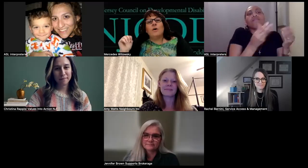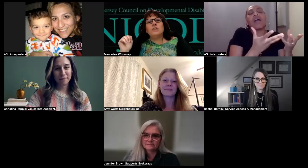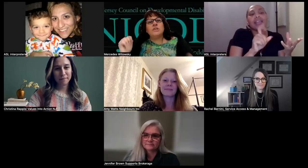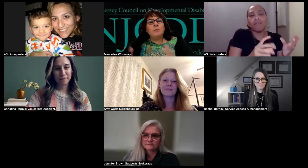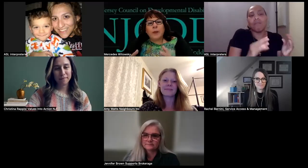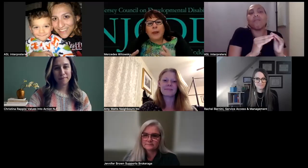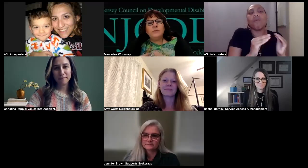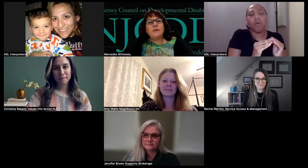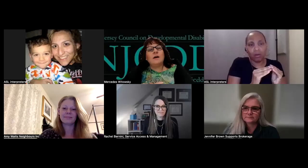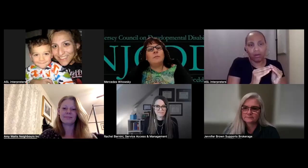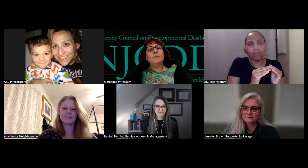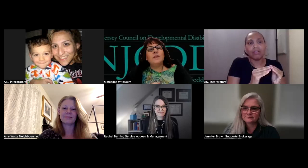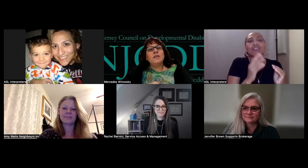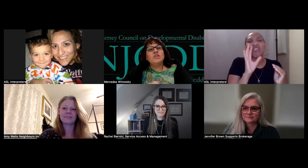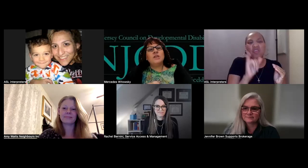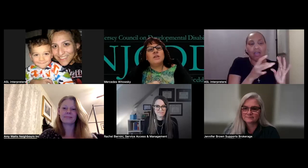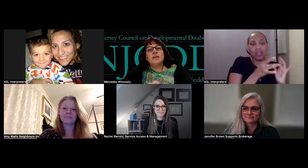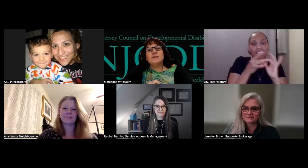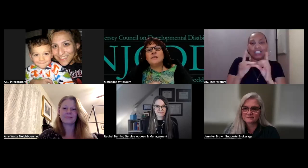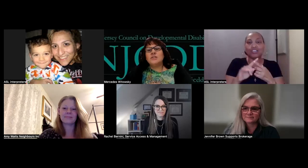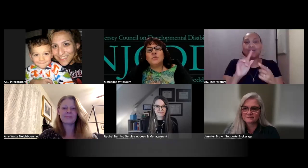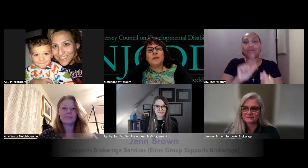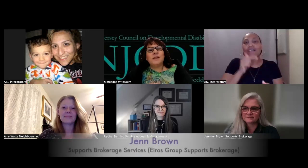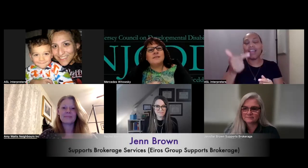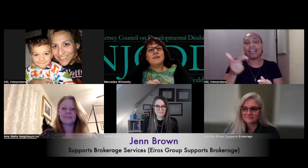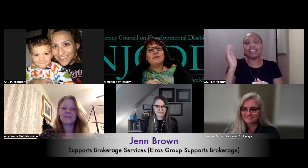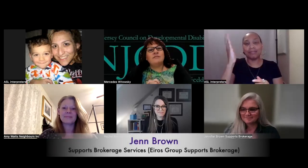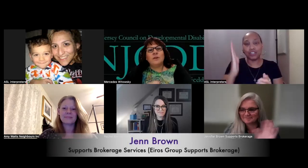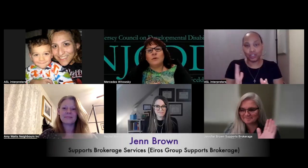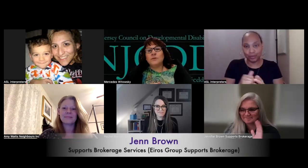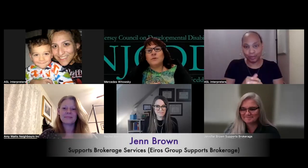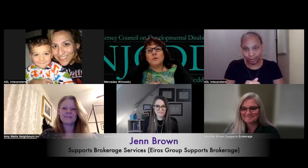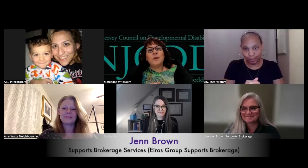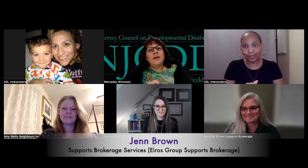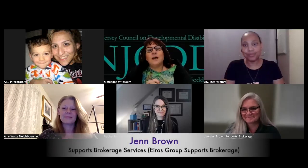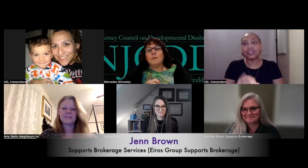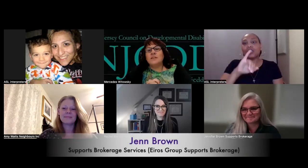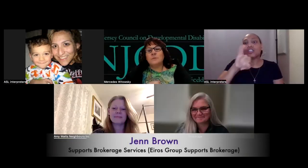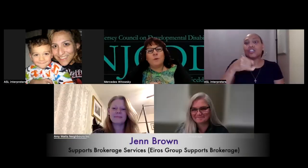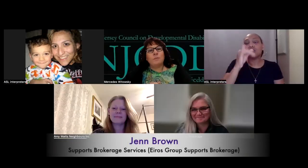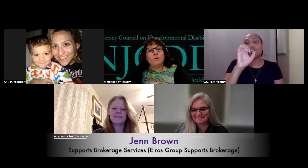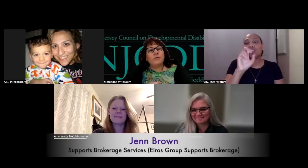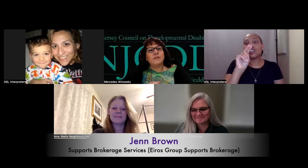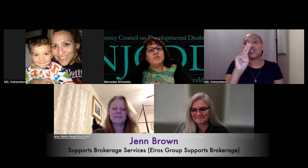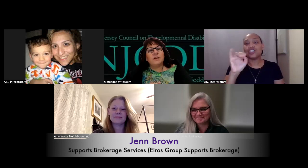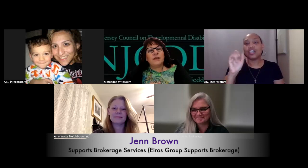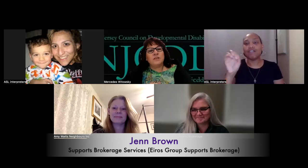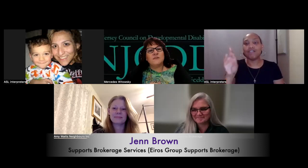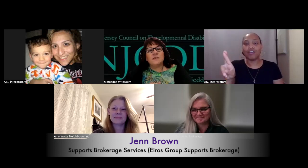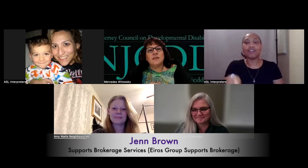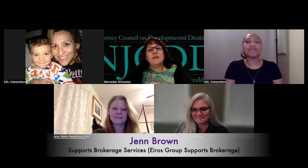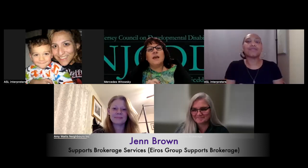Jen Brown, um, she has, is joining us tonight from Eros group, um, a support brokerage